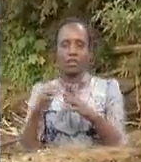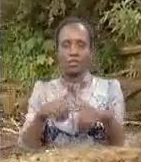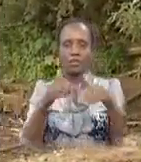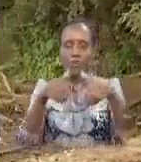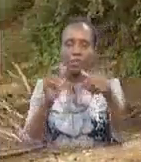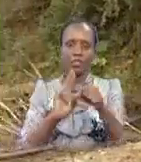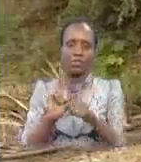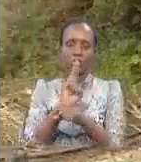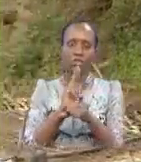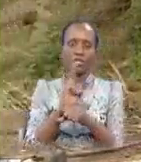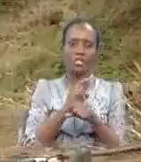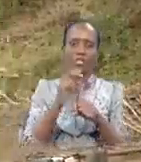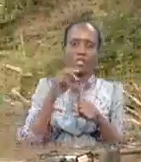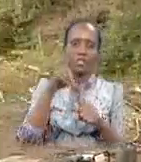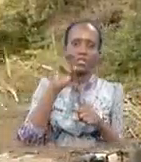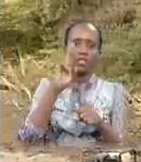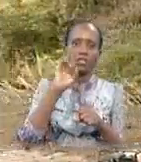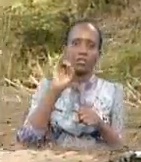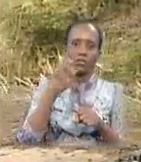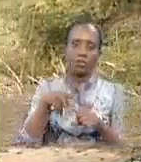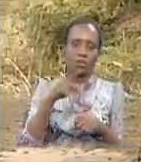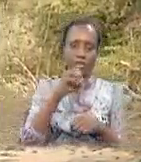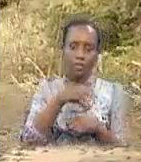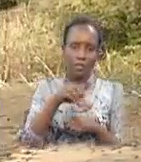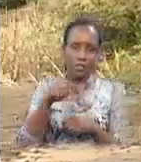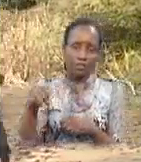drip irrigation.